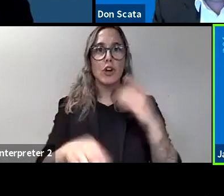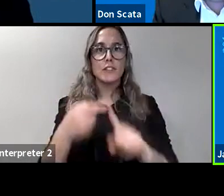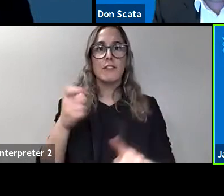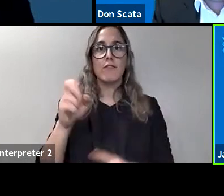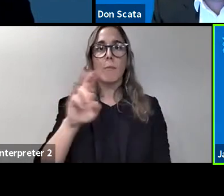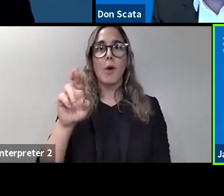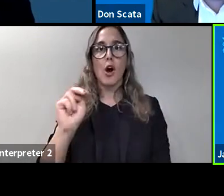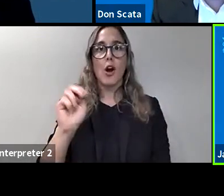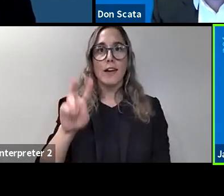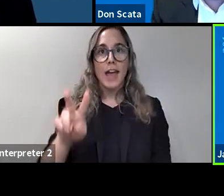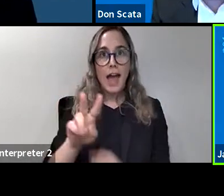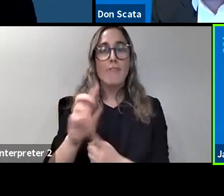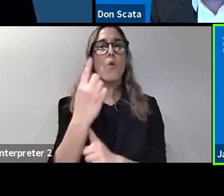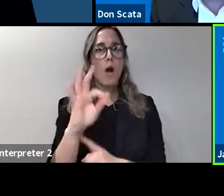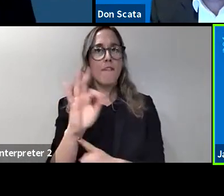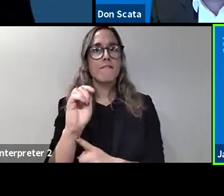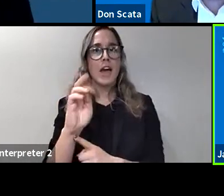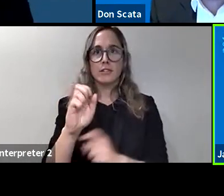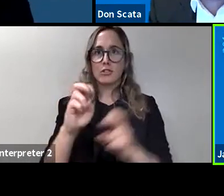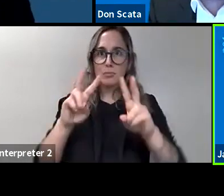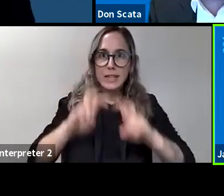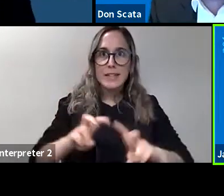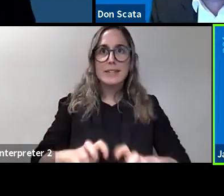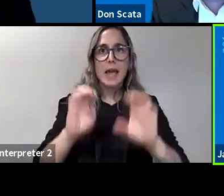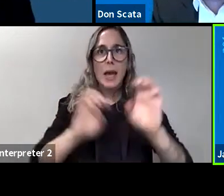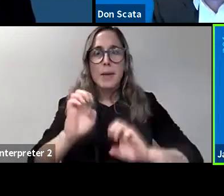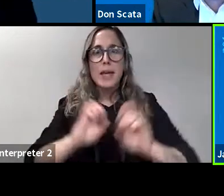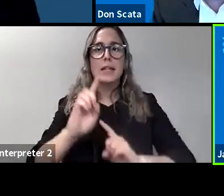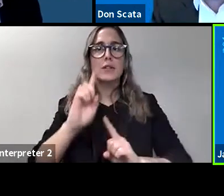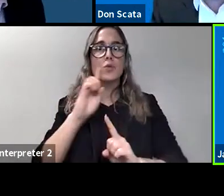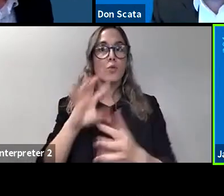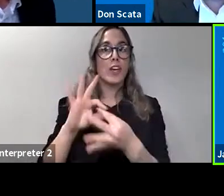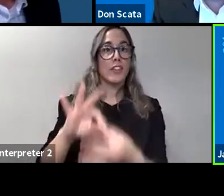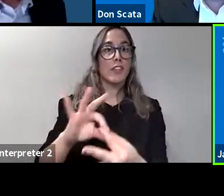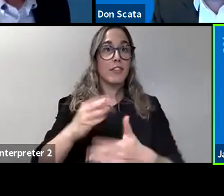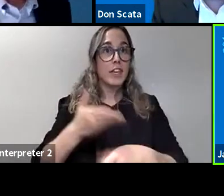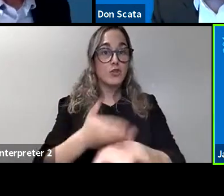factors being examined with respect to increasing annoyance?